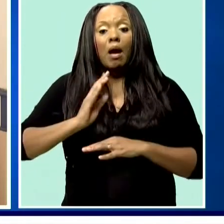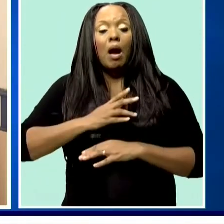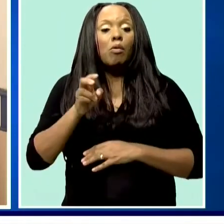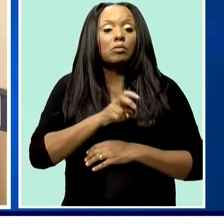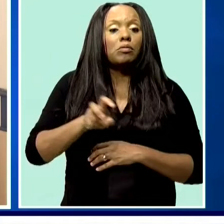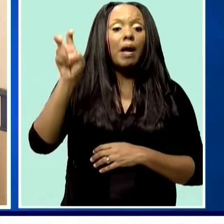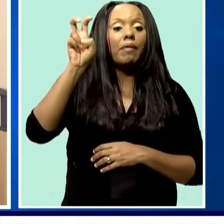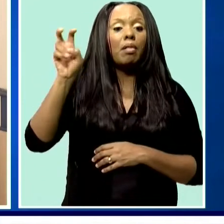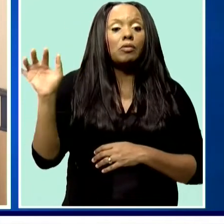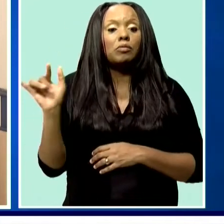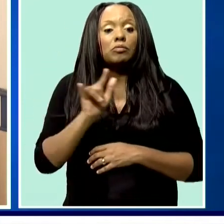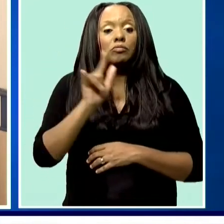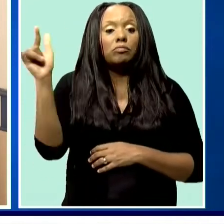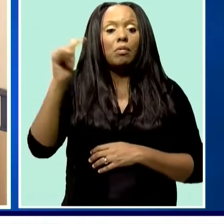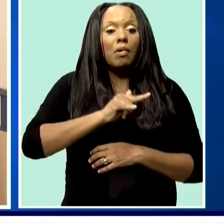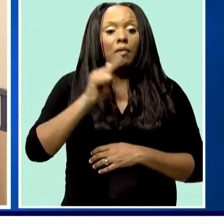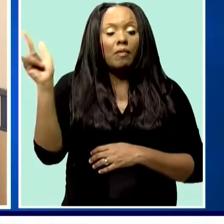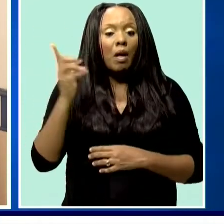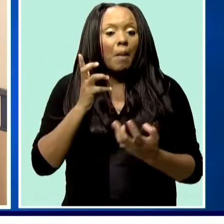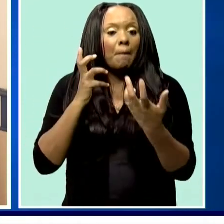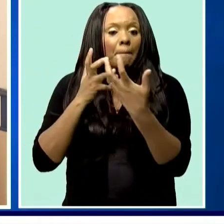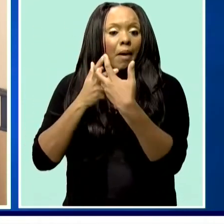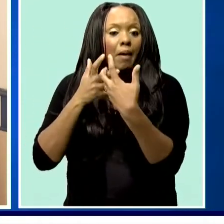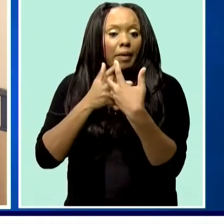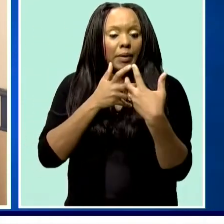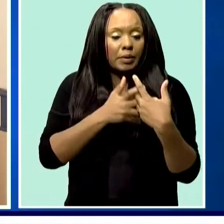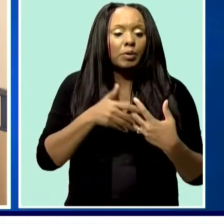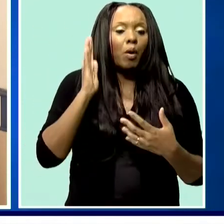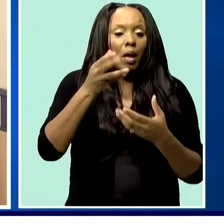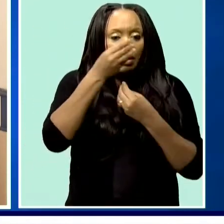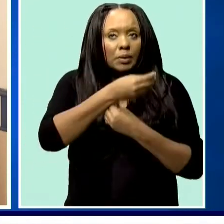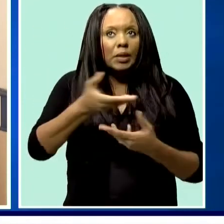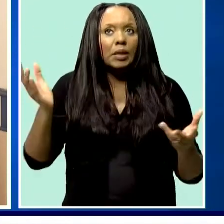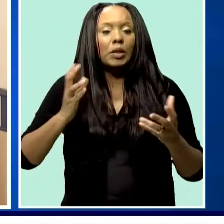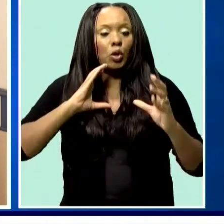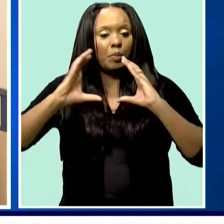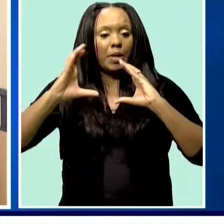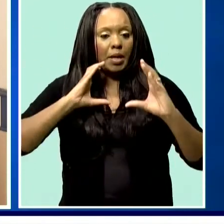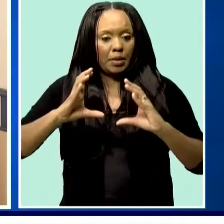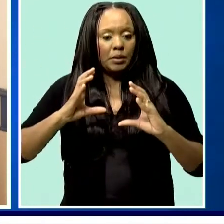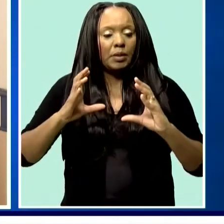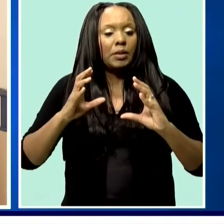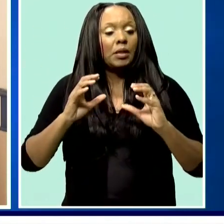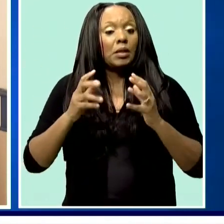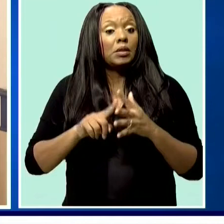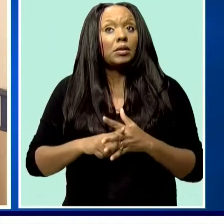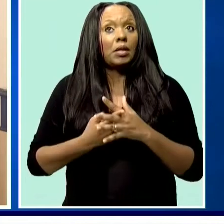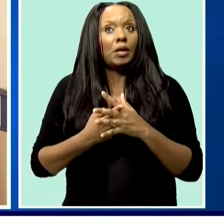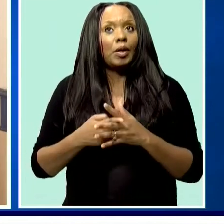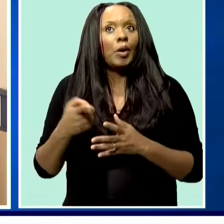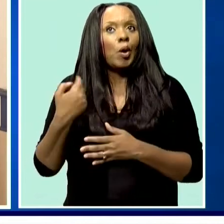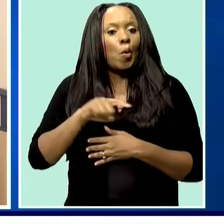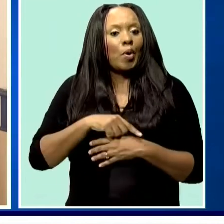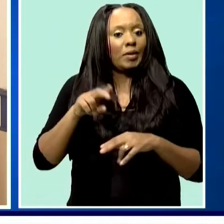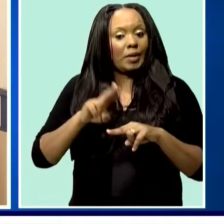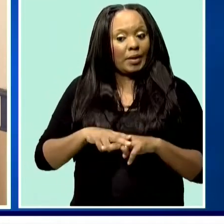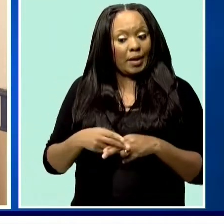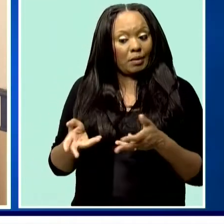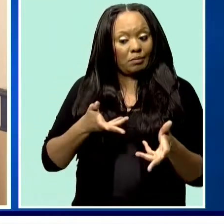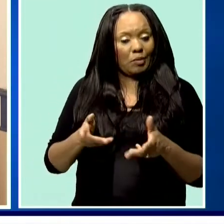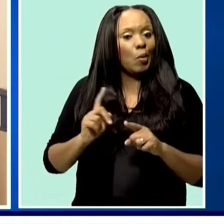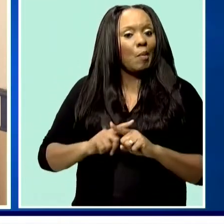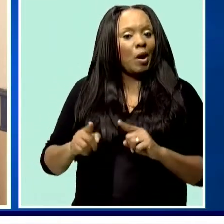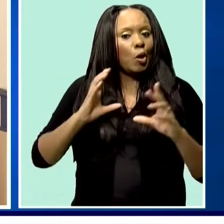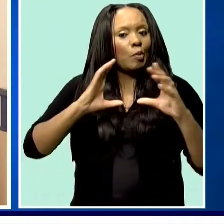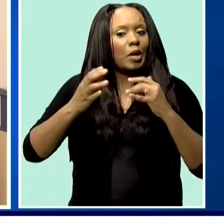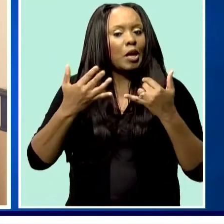will be communicated with within the next couple of hours, and that communication has already begun while we have been sitting here. So we are moving forward